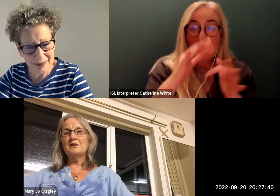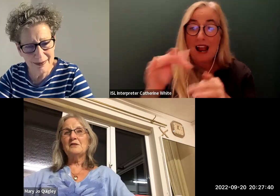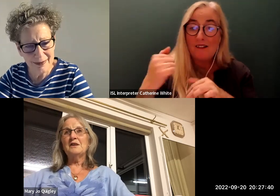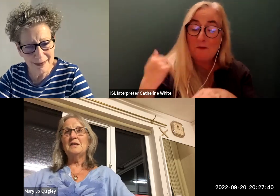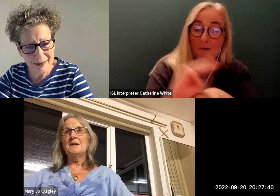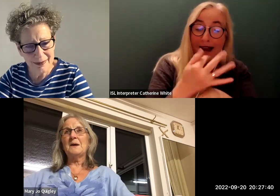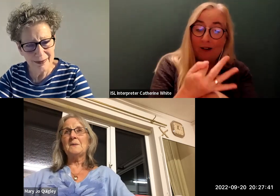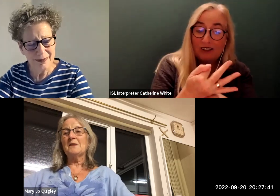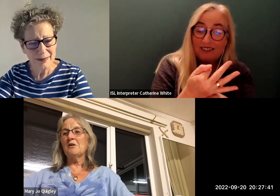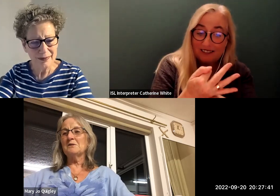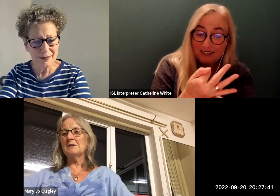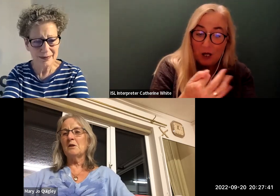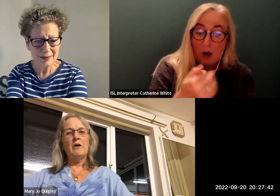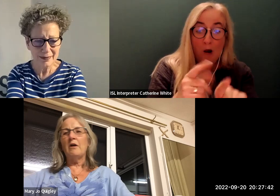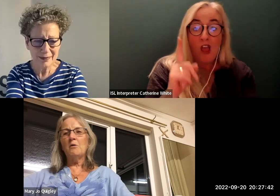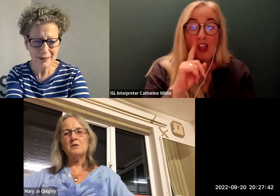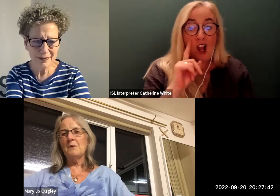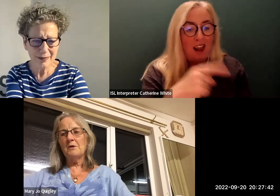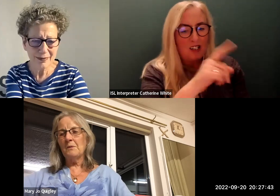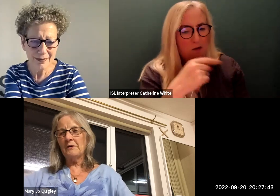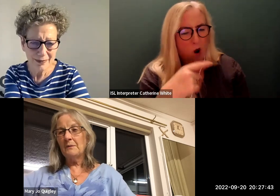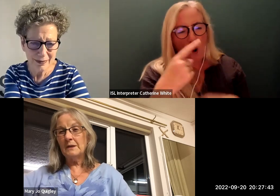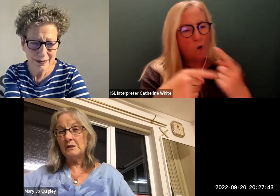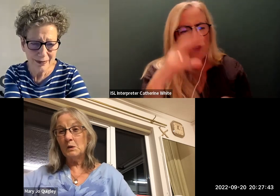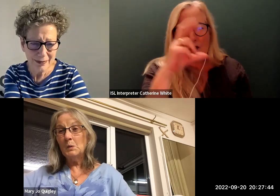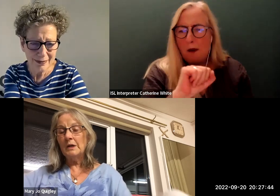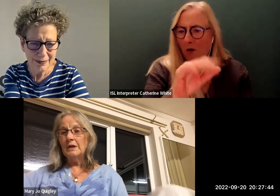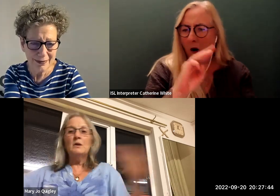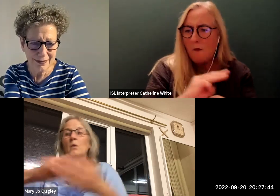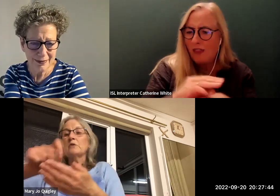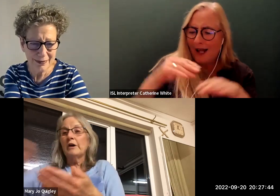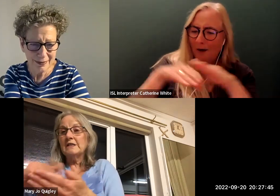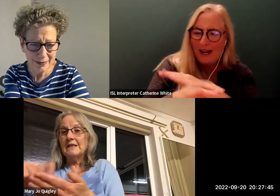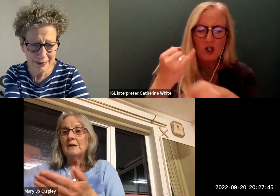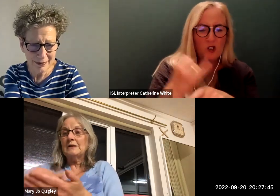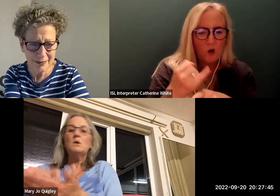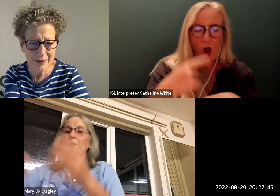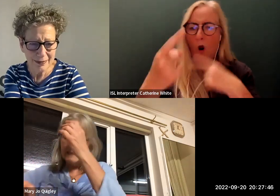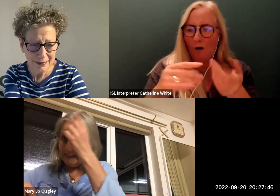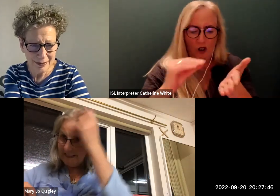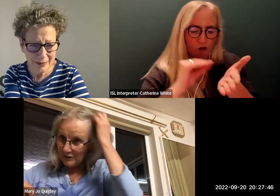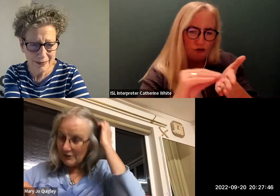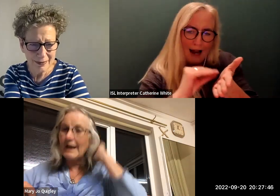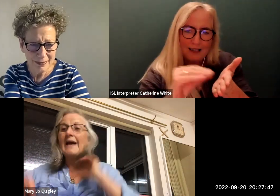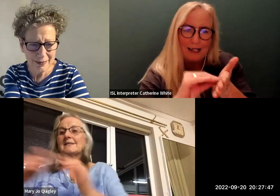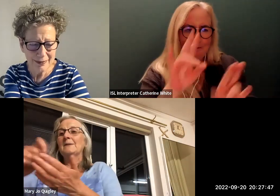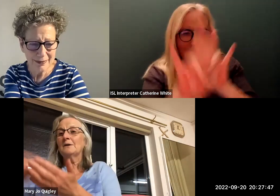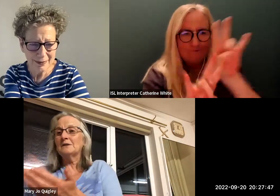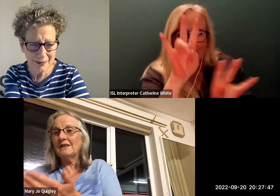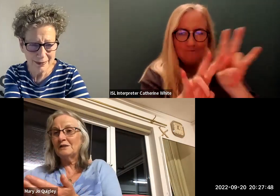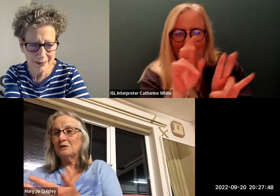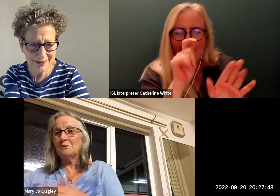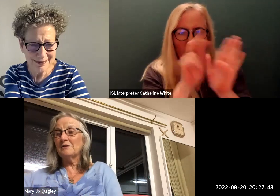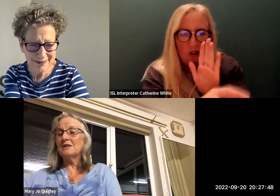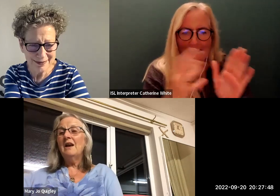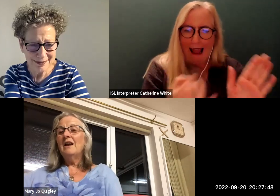And the girls would say, "Oh, I'll always remember your mother coming into school, you know, and writing down and quizzing the teachers and asking about this,